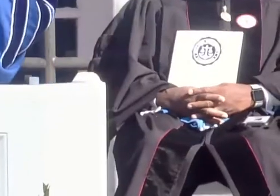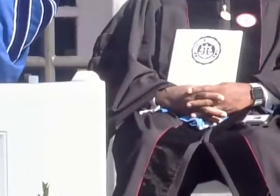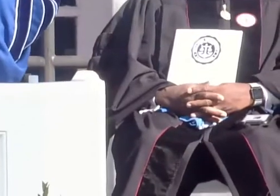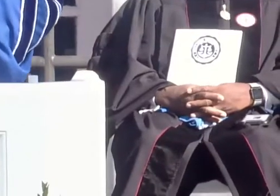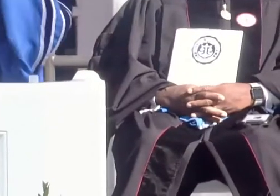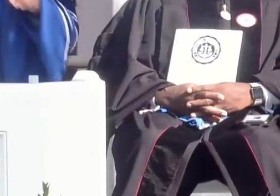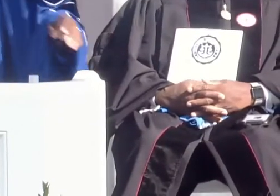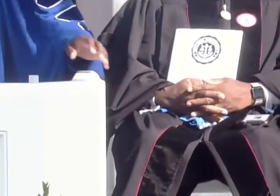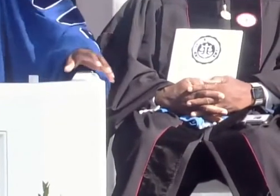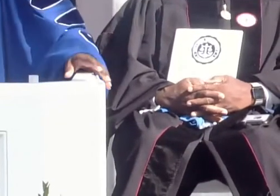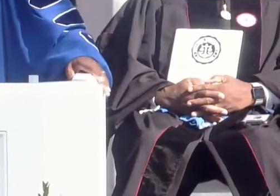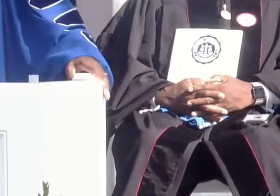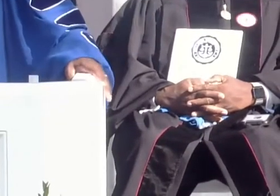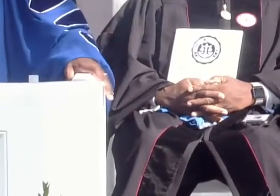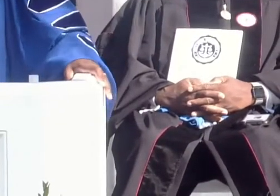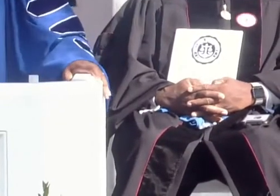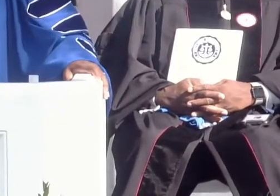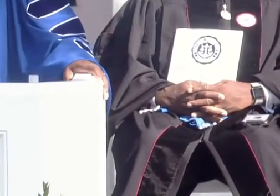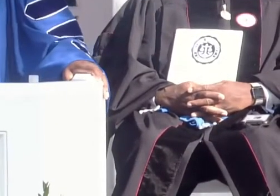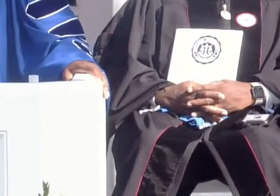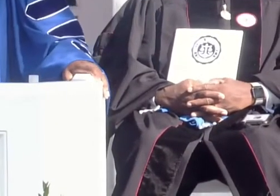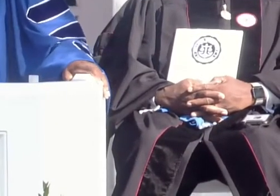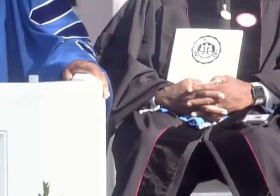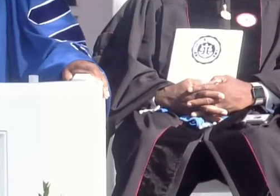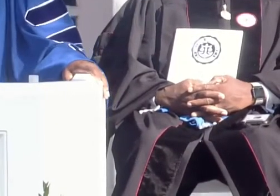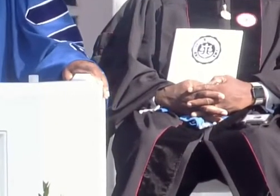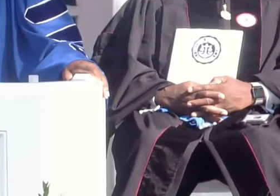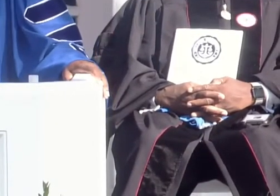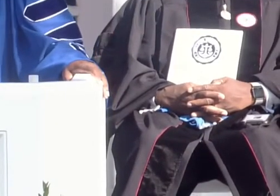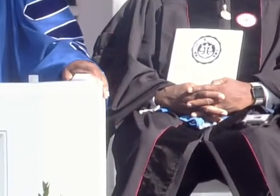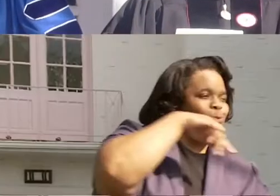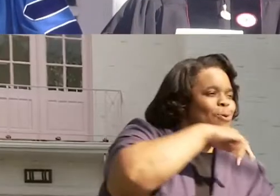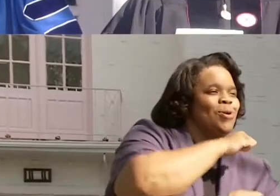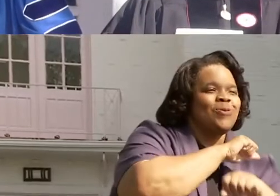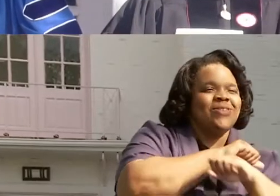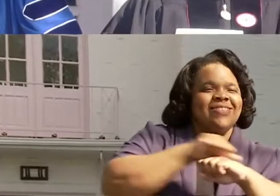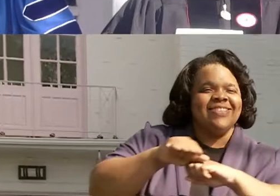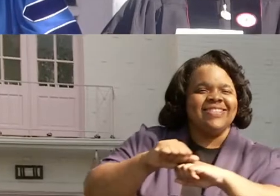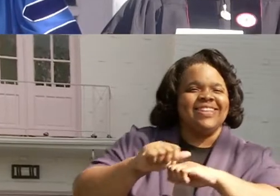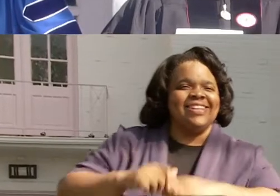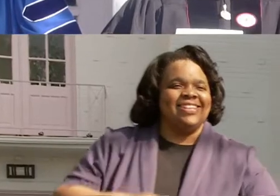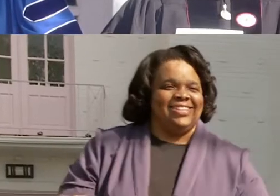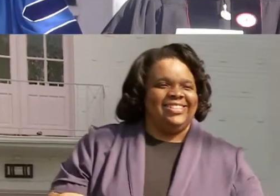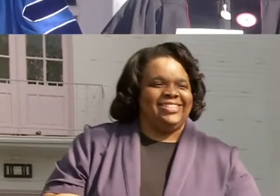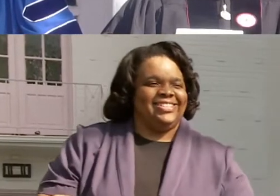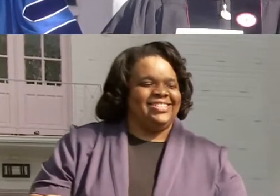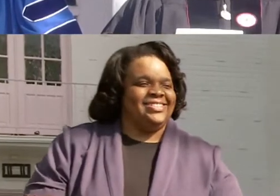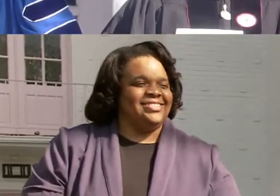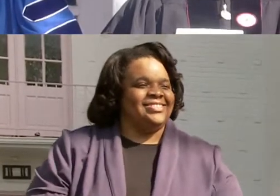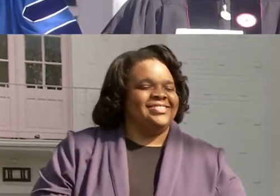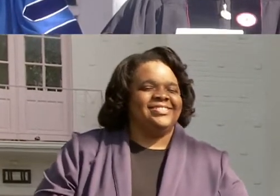All right, we're getting close to that time when you will be able to walk across the stage.